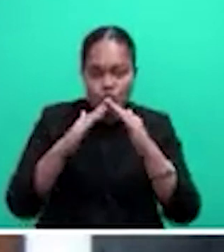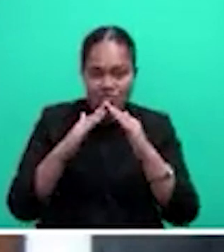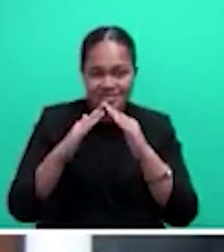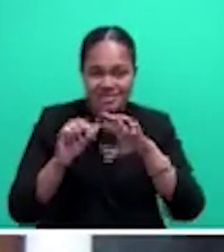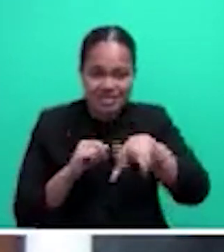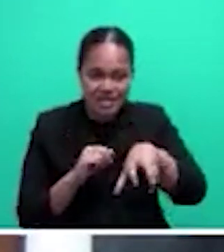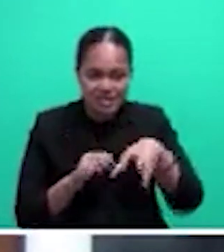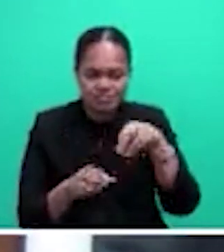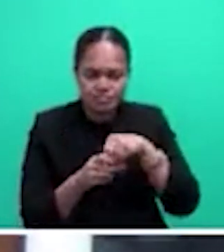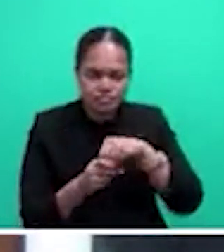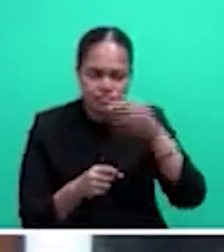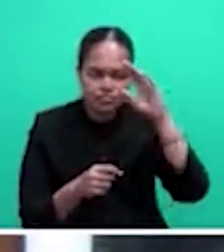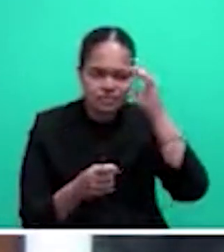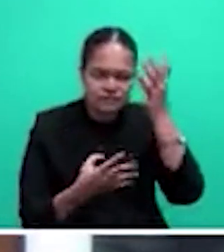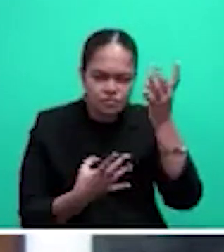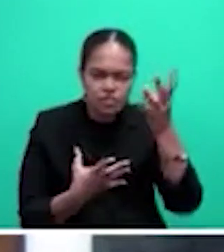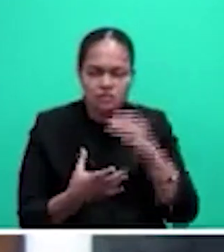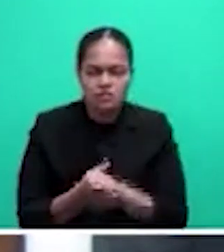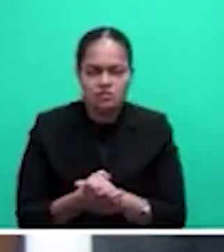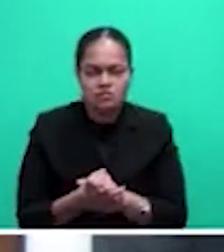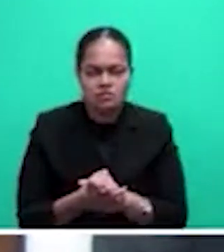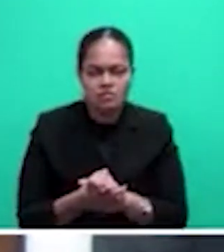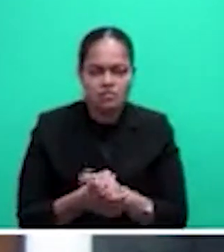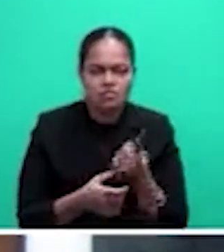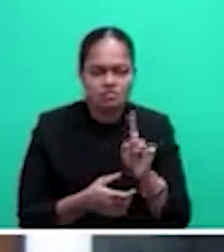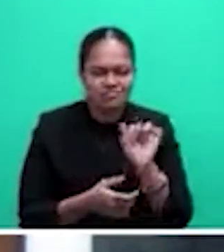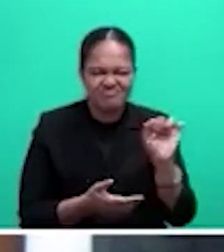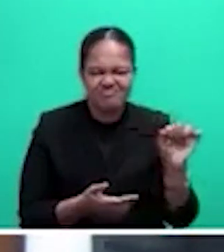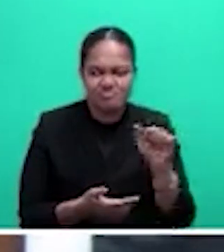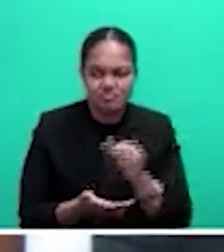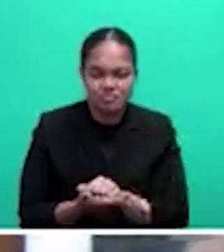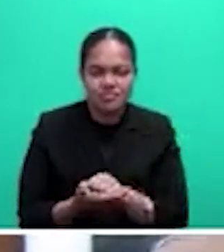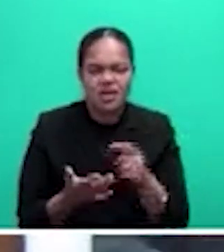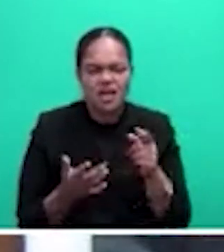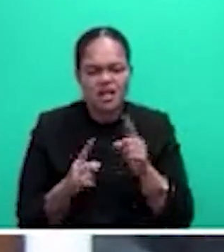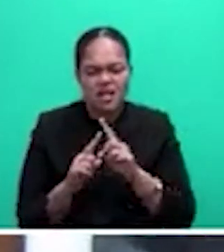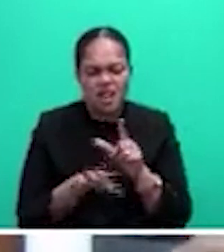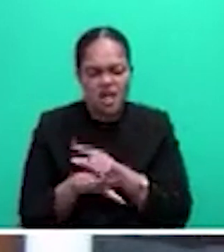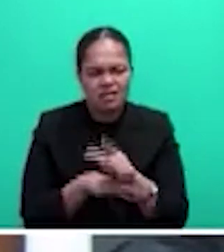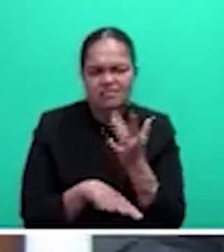including information on housing units, occupancy rates, tenure types,